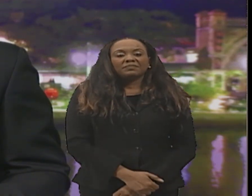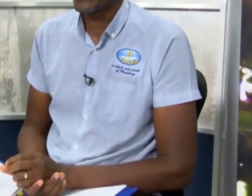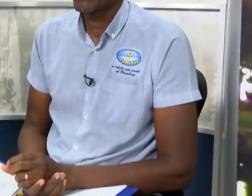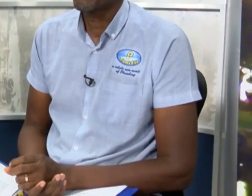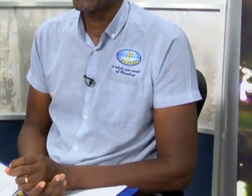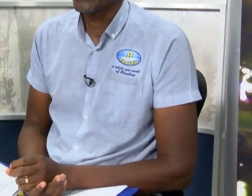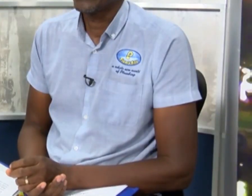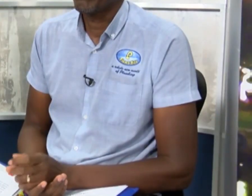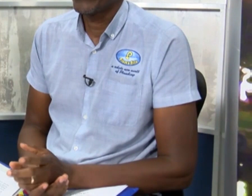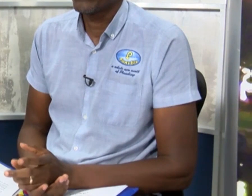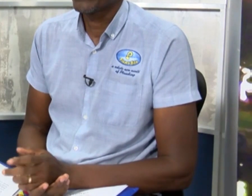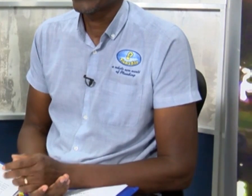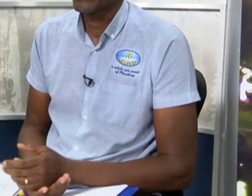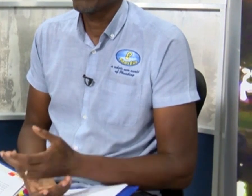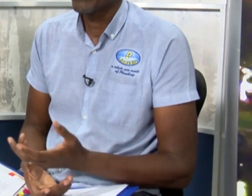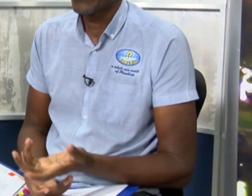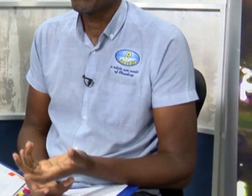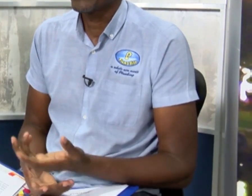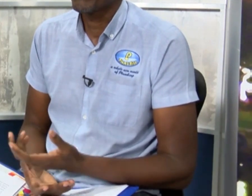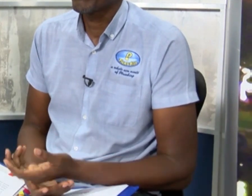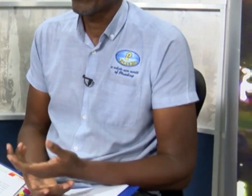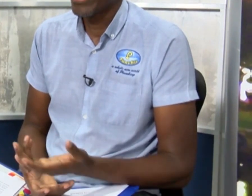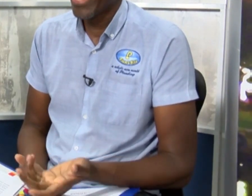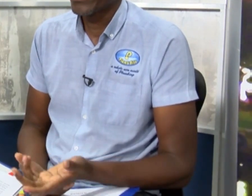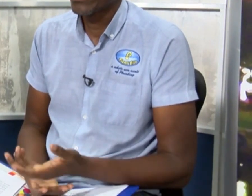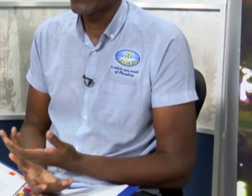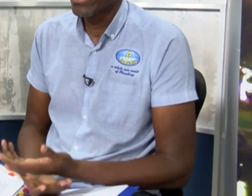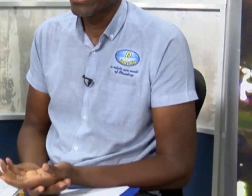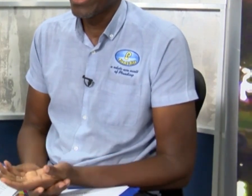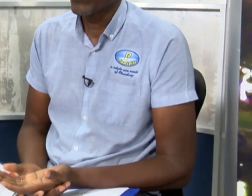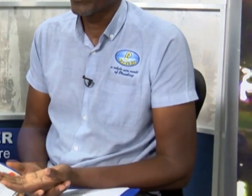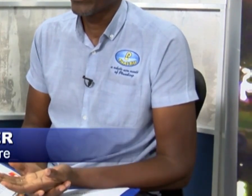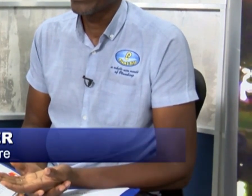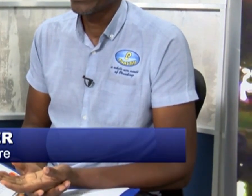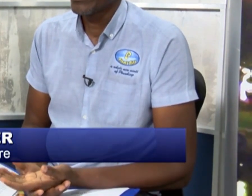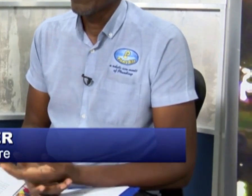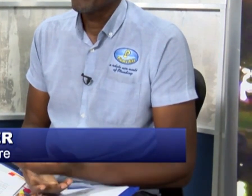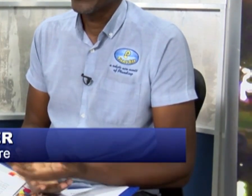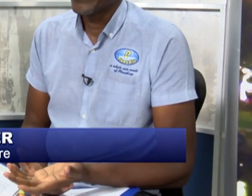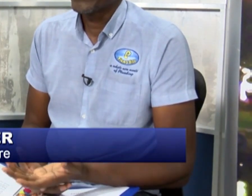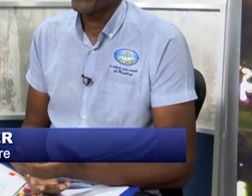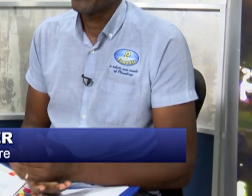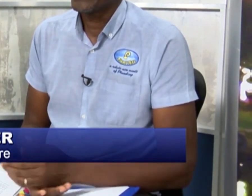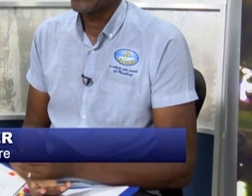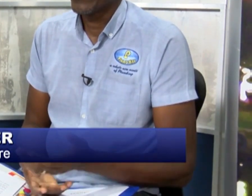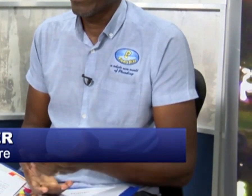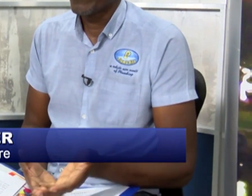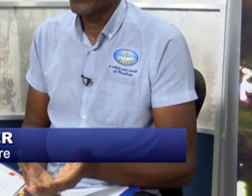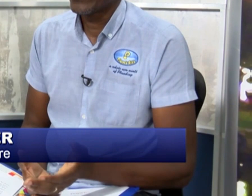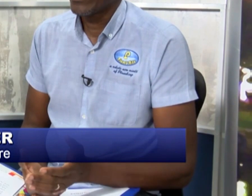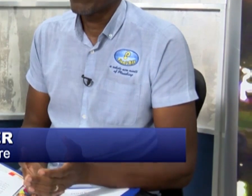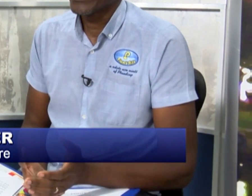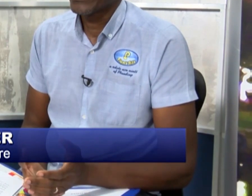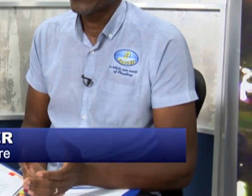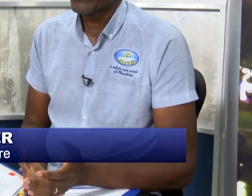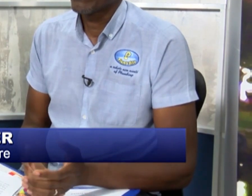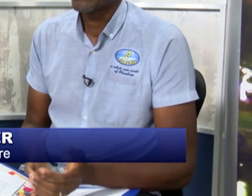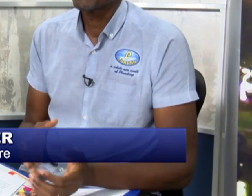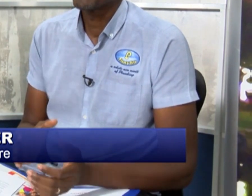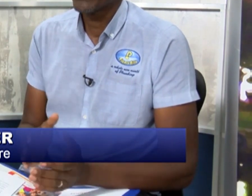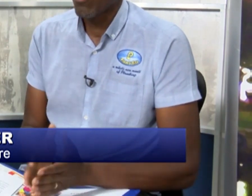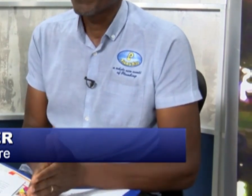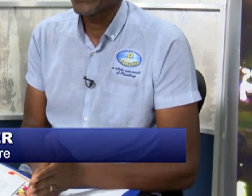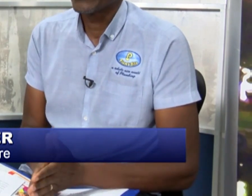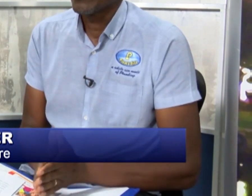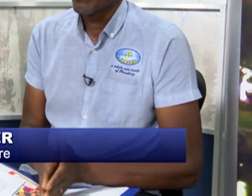Where we encourage individuals to live lives of moral excellence and sexual purity. By this we mean encourage the youngsters or